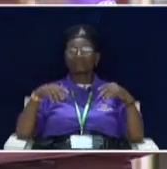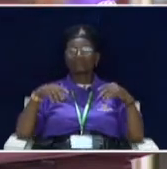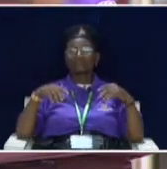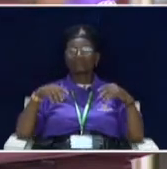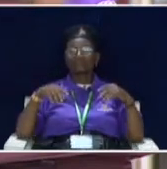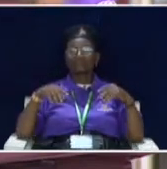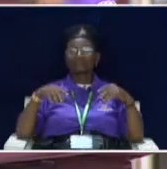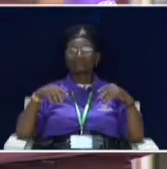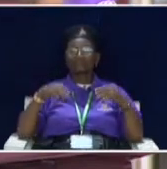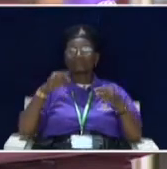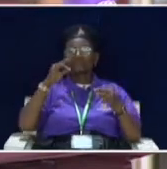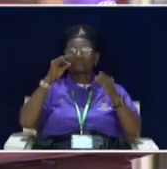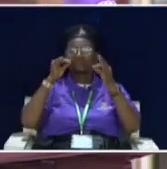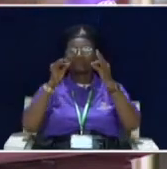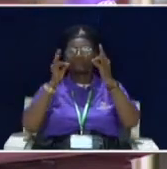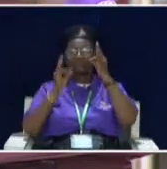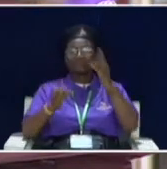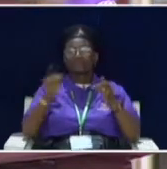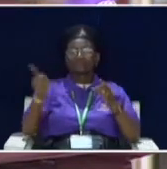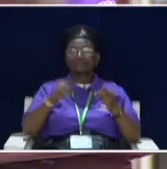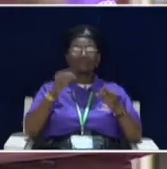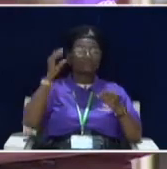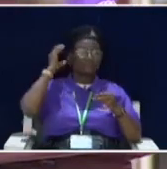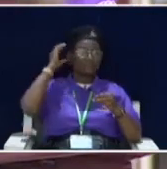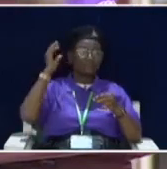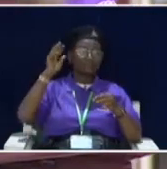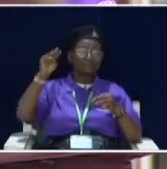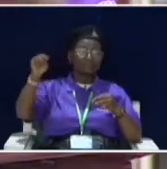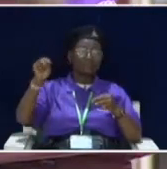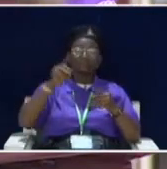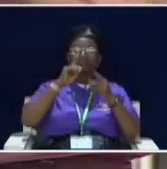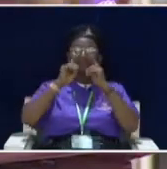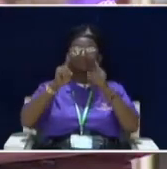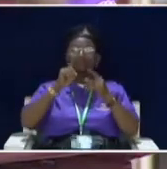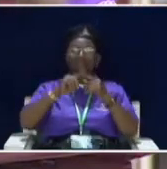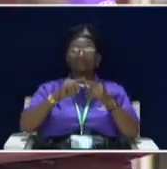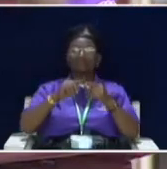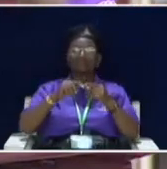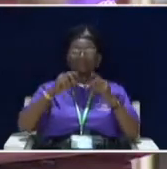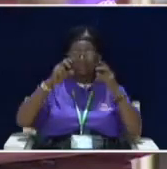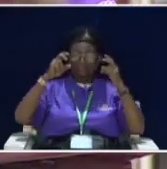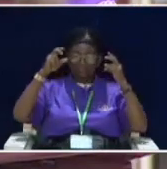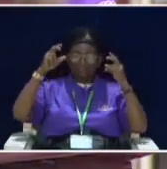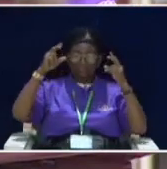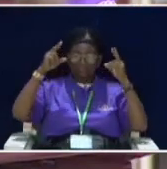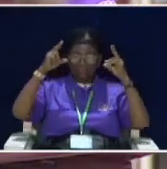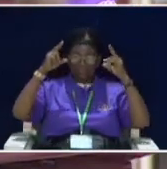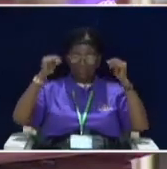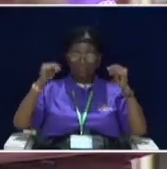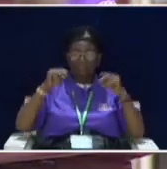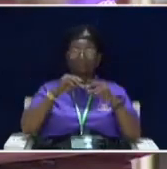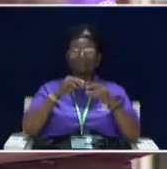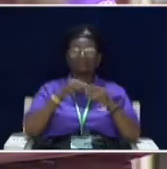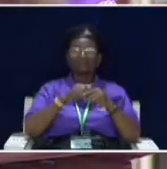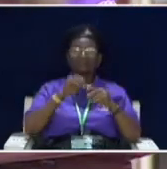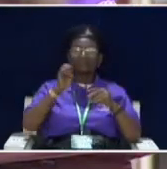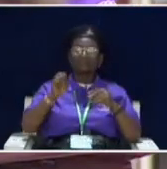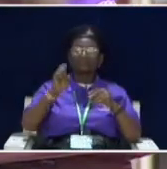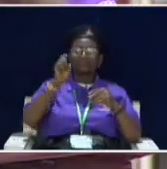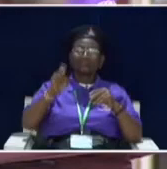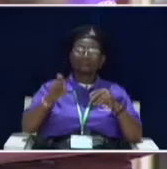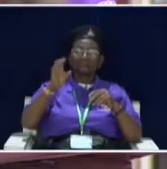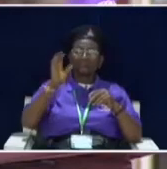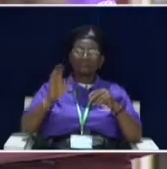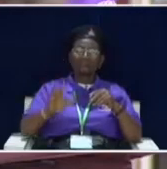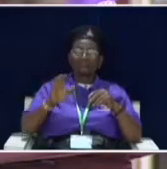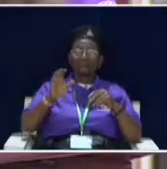If you hear him talking to Moses in Exodus chapter 3, ti e ba gbo ti o ba